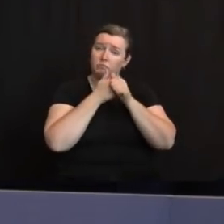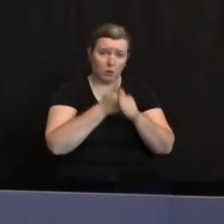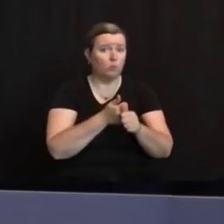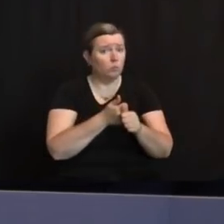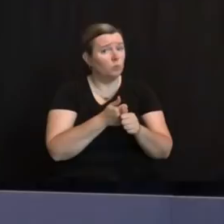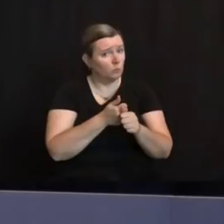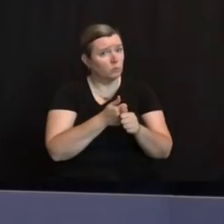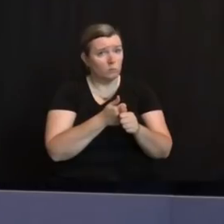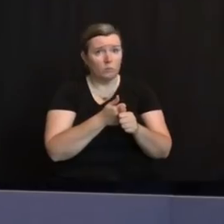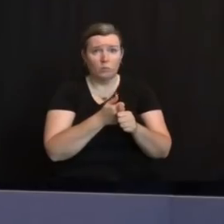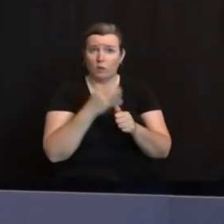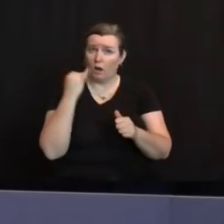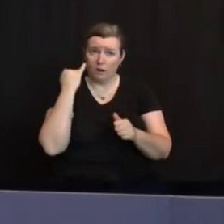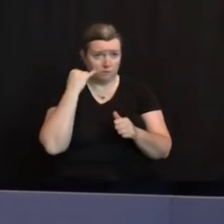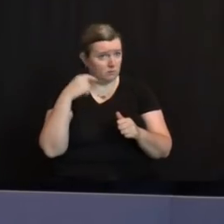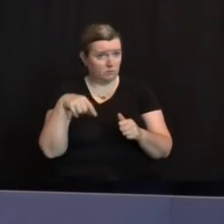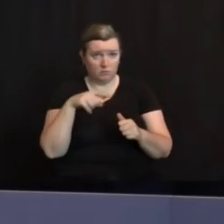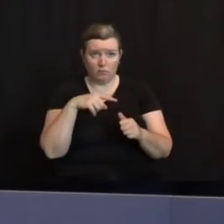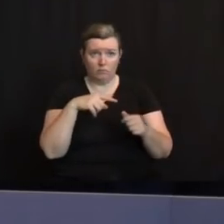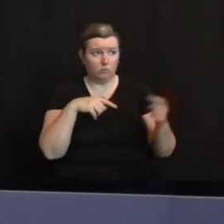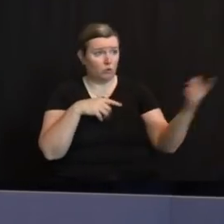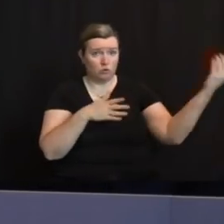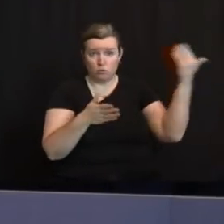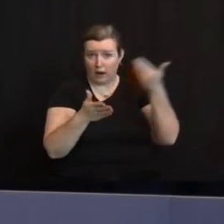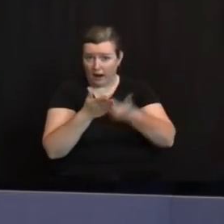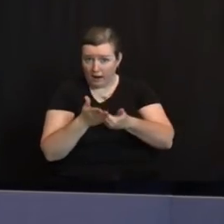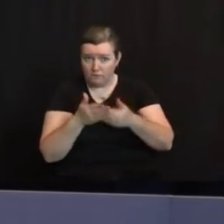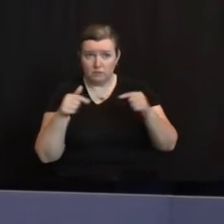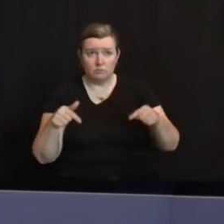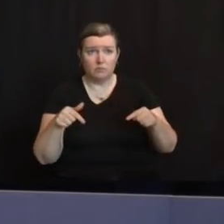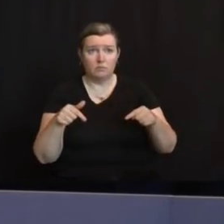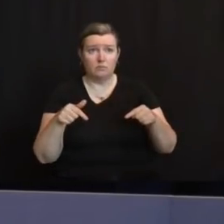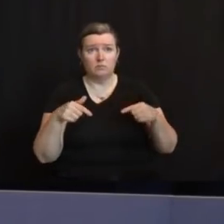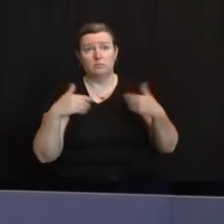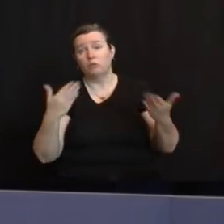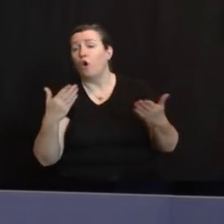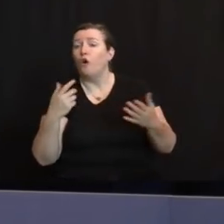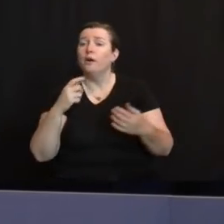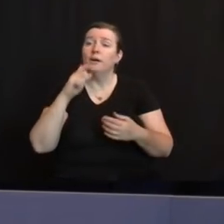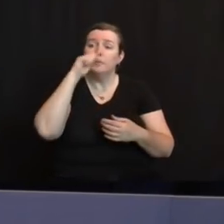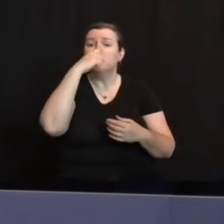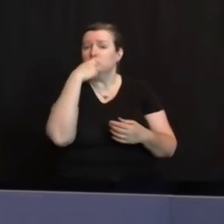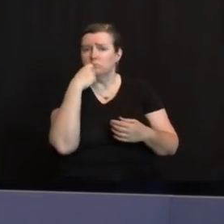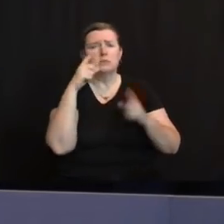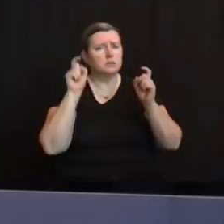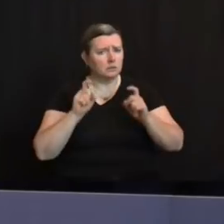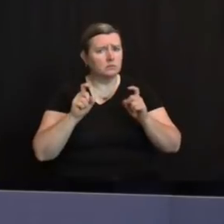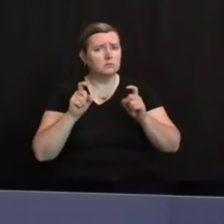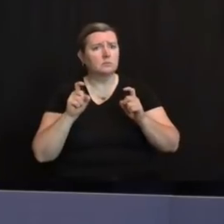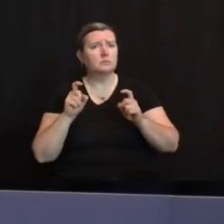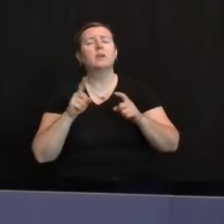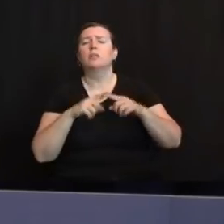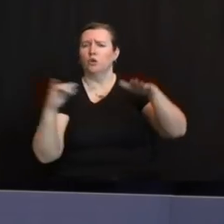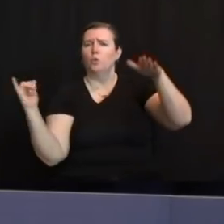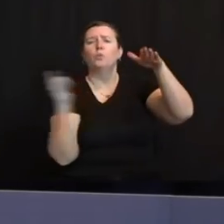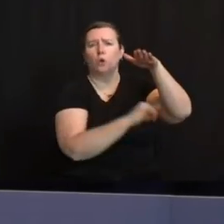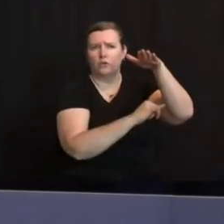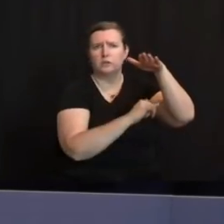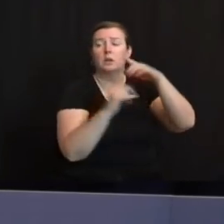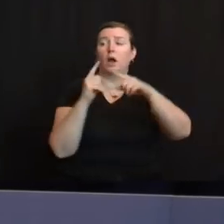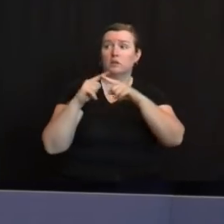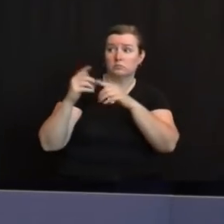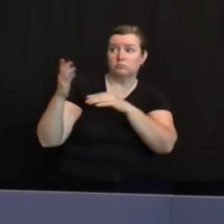If these individuals get tested when they arrive in New Jersey, they should self-quarantine until they receive the test results. If they